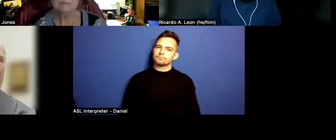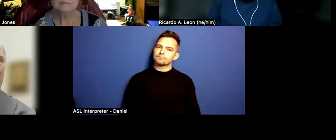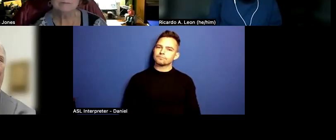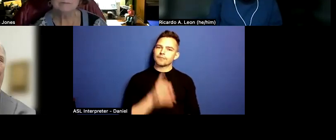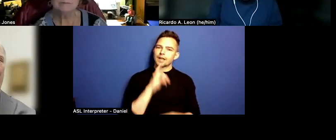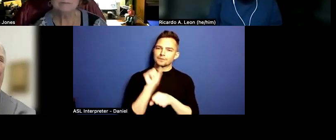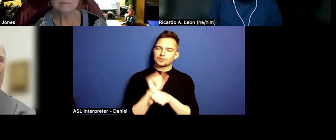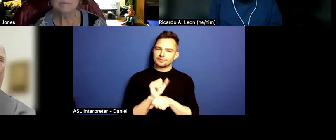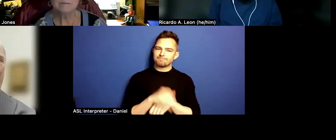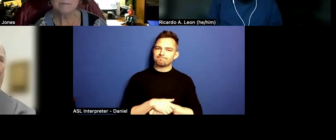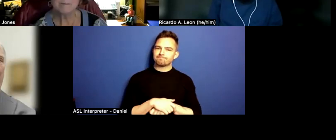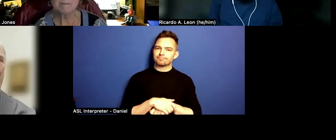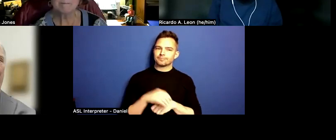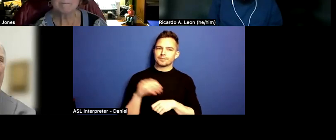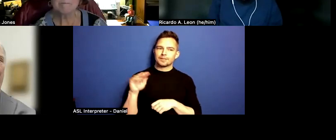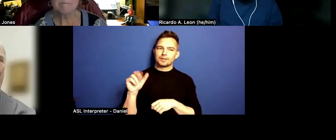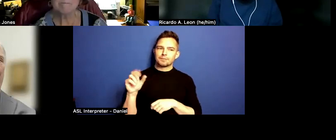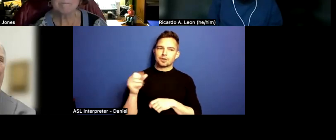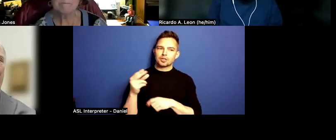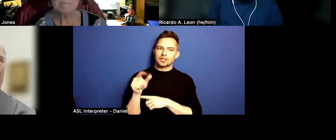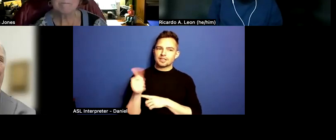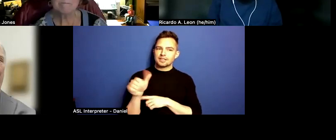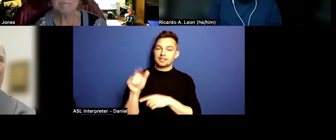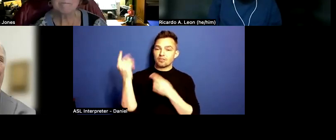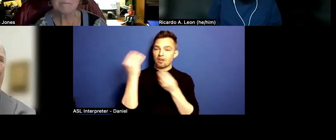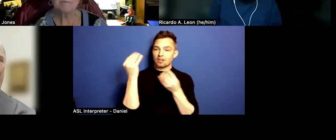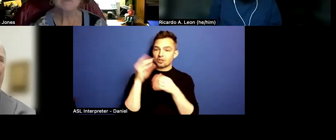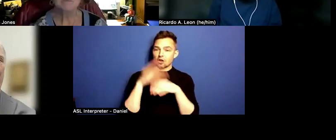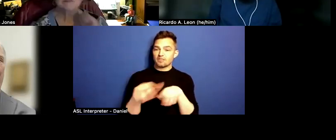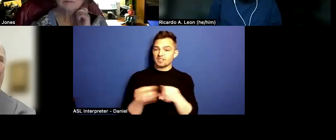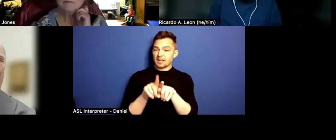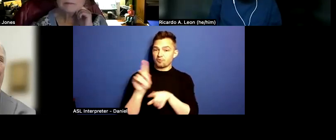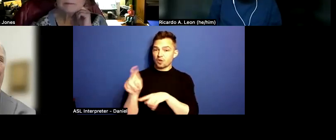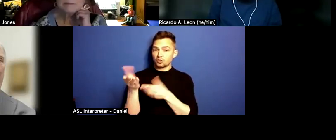Absolutely. Marsha, your thoughts on the same question?